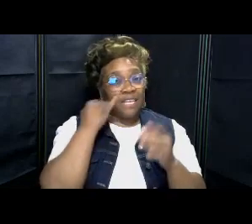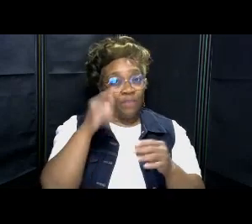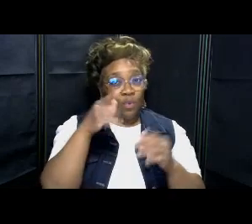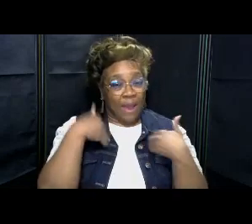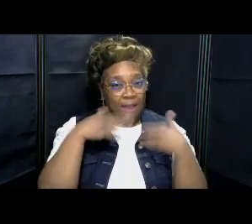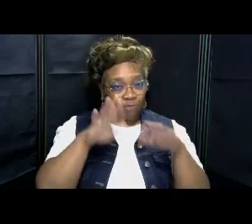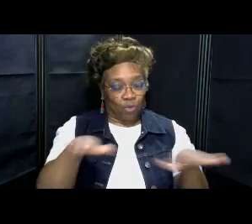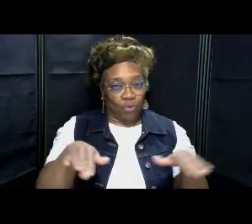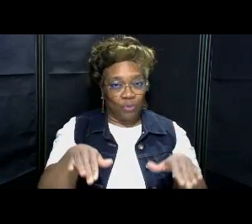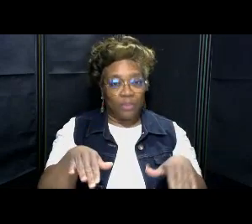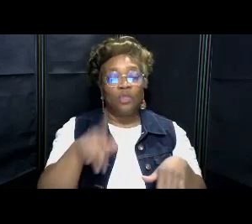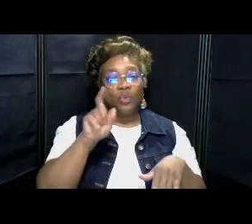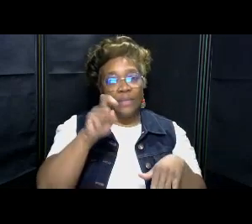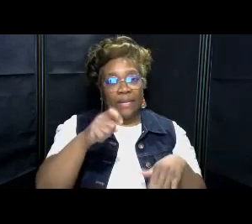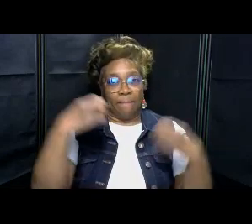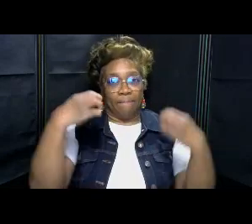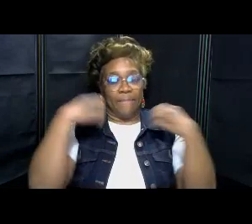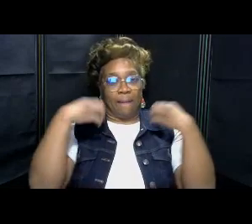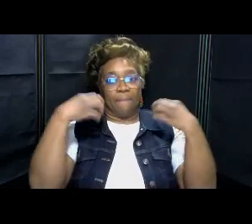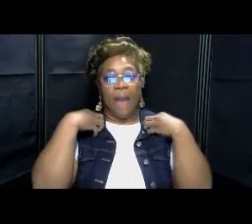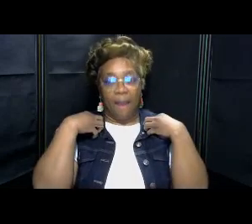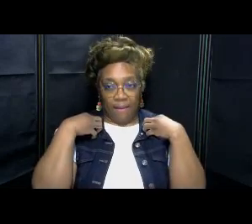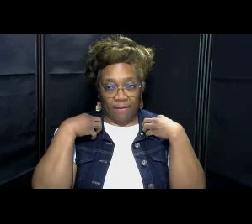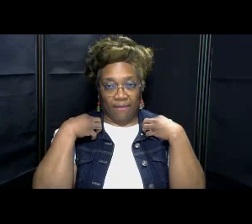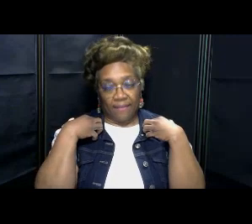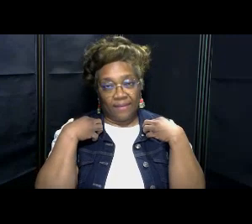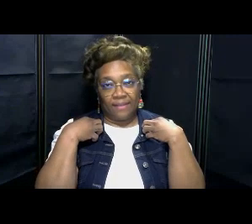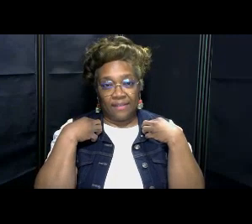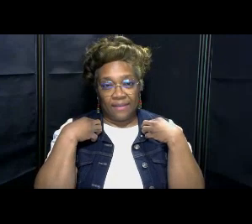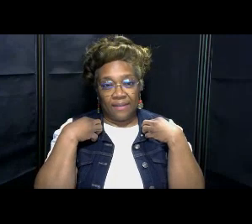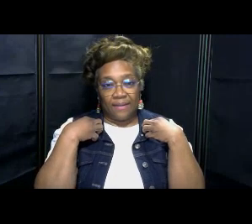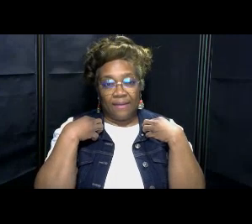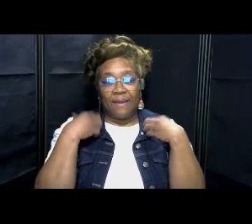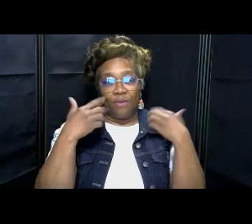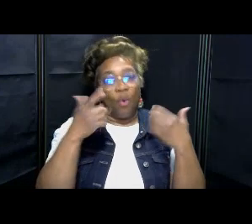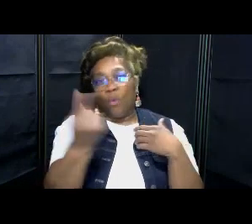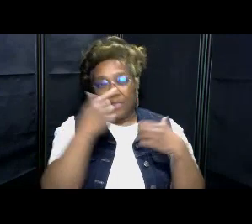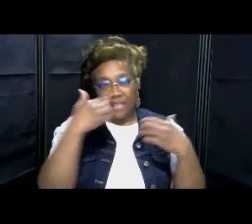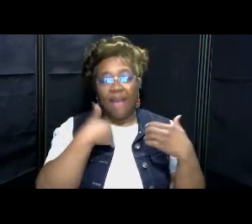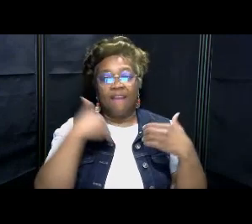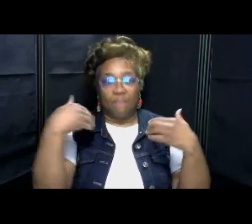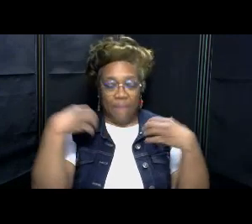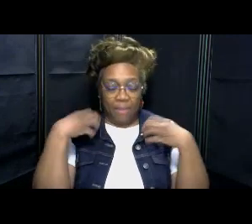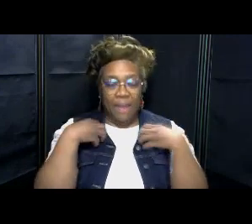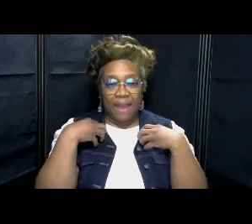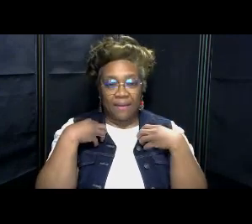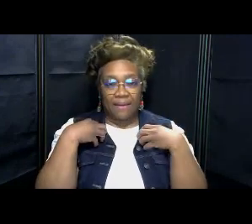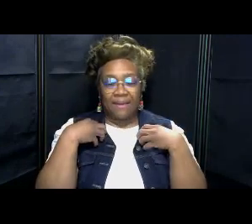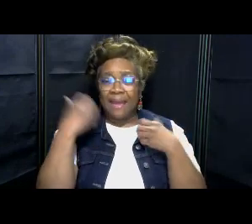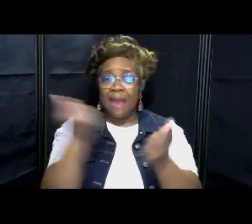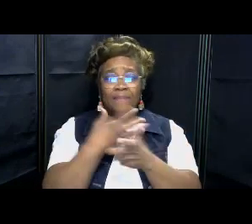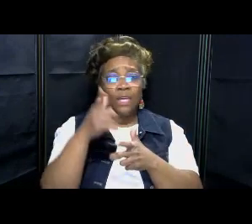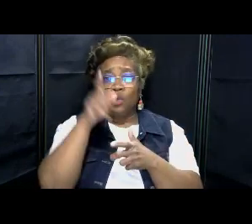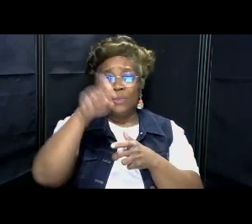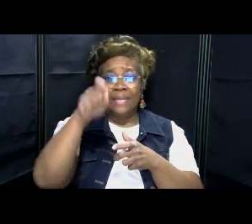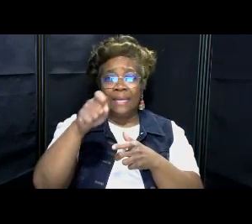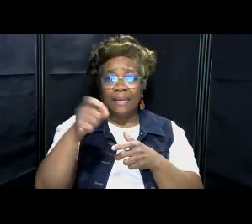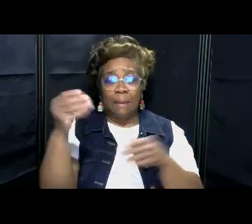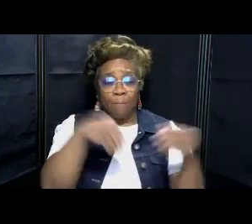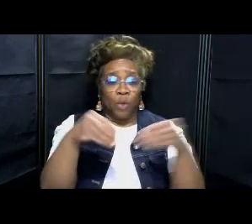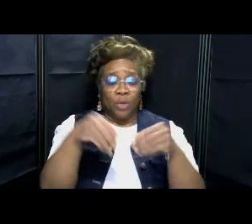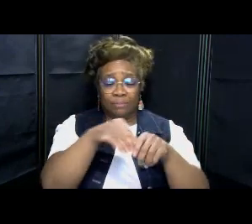bag, and nothing is wrong with the book bag they had last year. So take one of those book bags. Put everything you need in that book bag